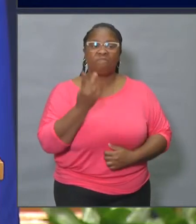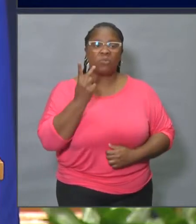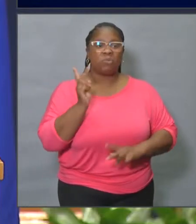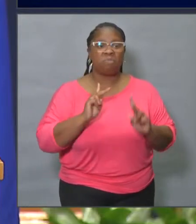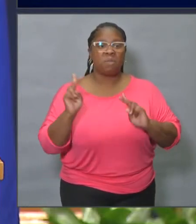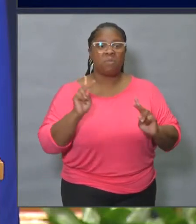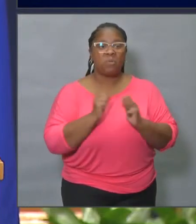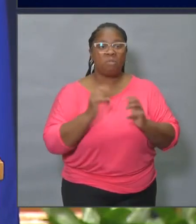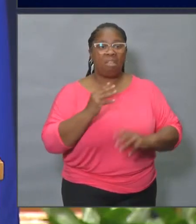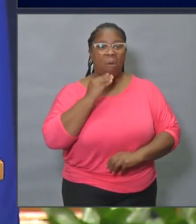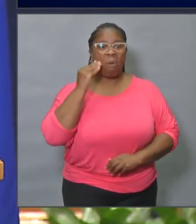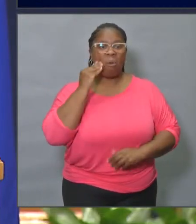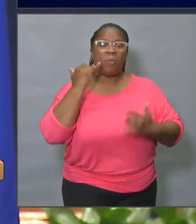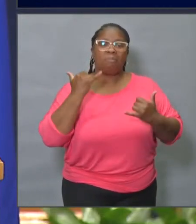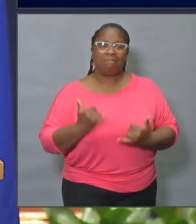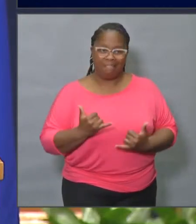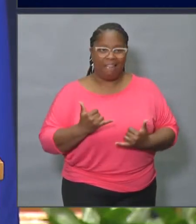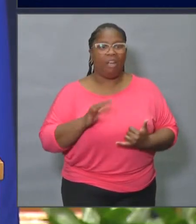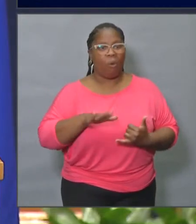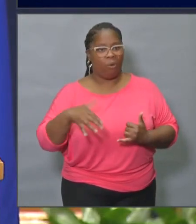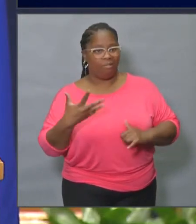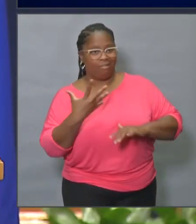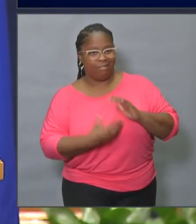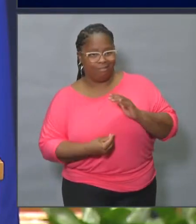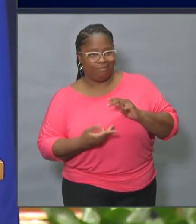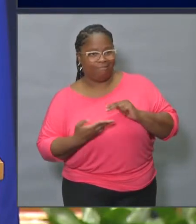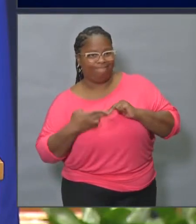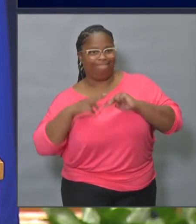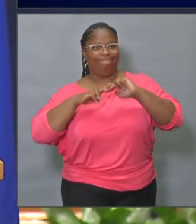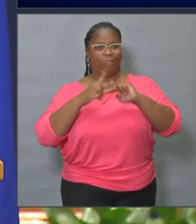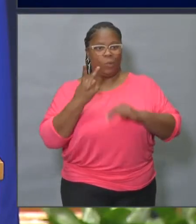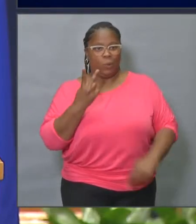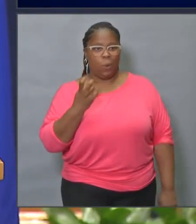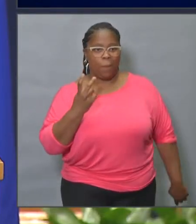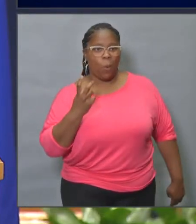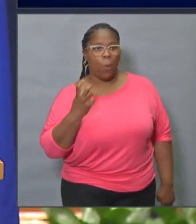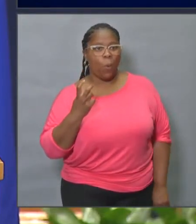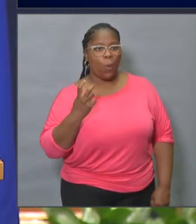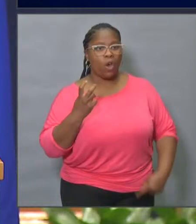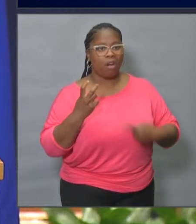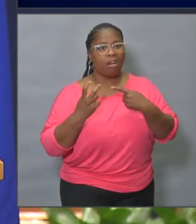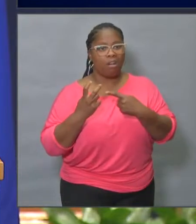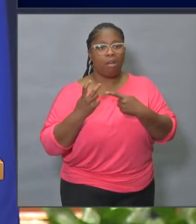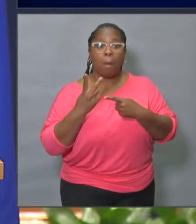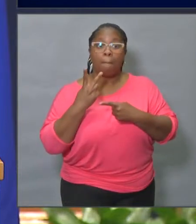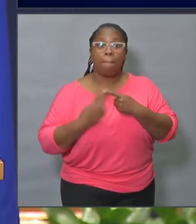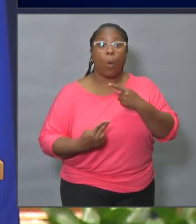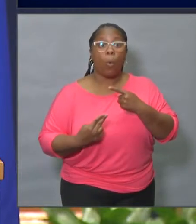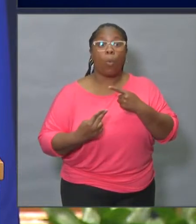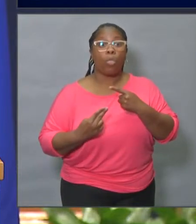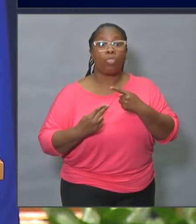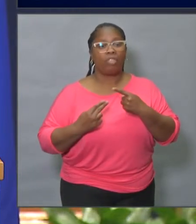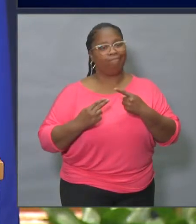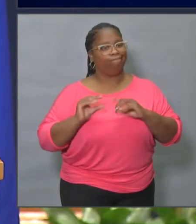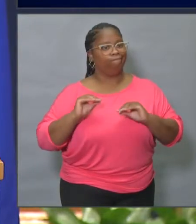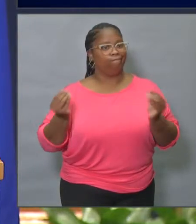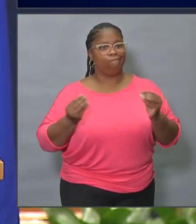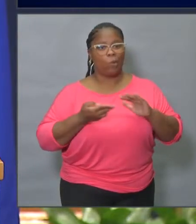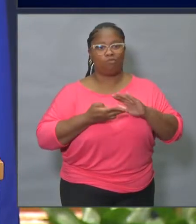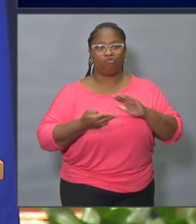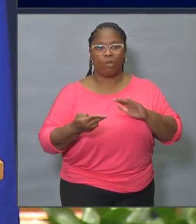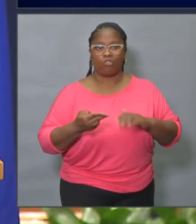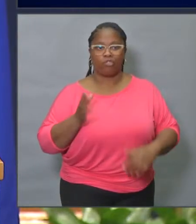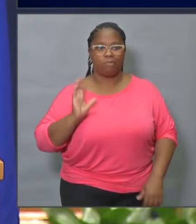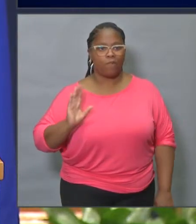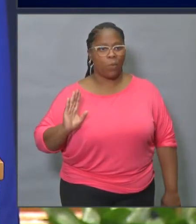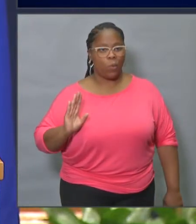experiencing homelessness have passed away from COVID-19. Both of the people who died were unsheltered, and this brings the